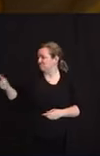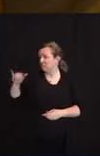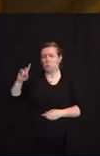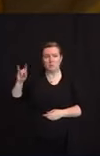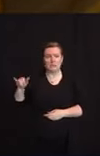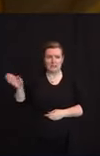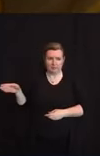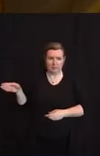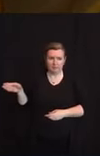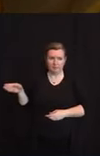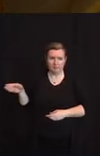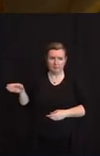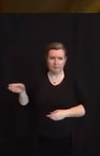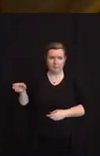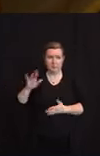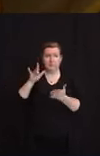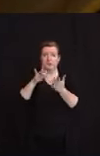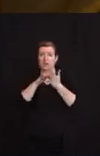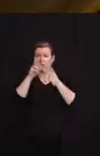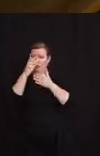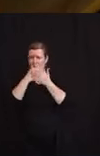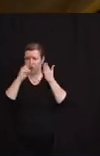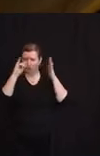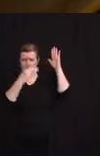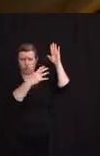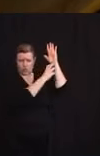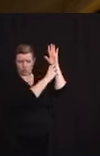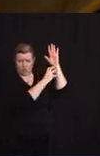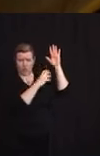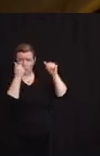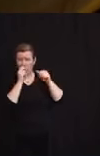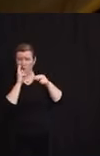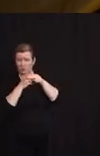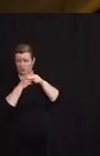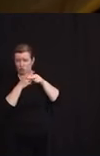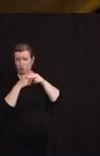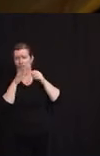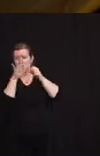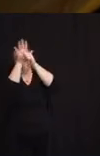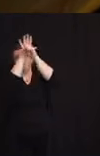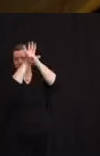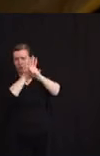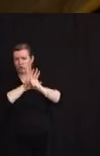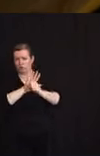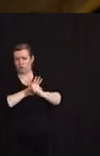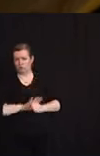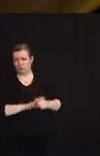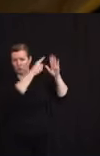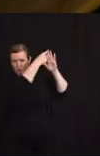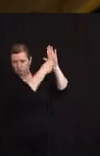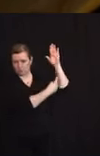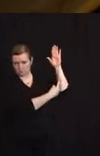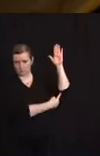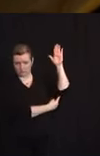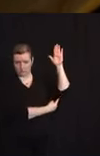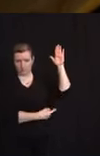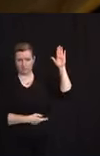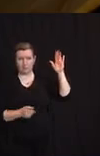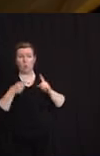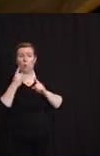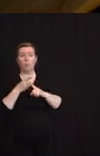we regionalized on purpose so that we did have the ability to move primarily equipment at this